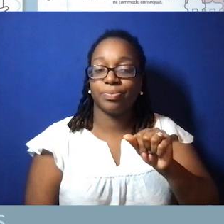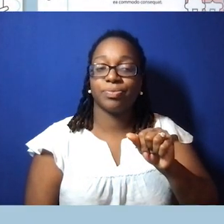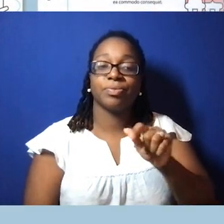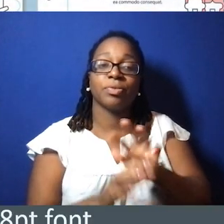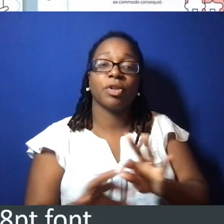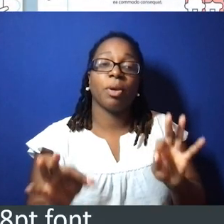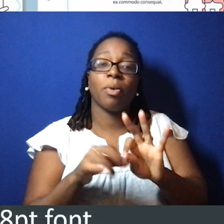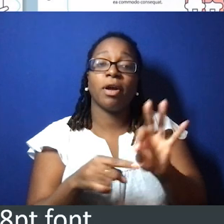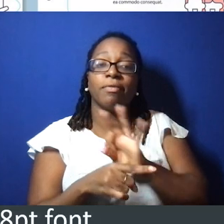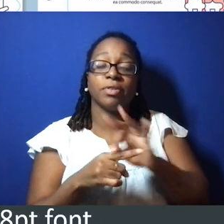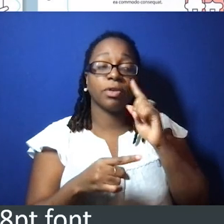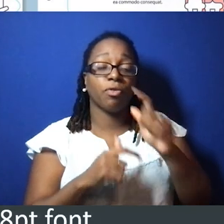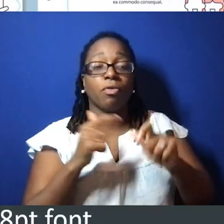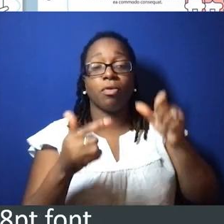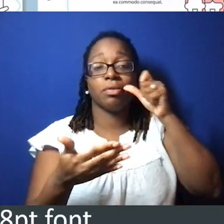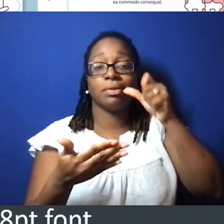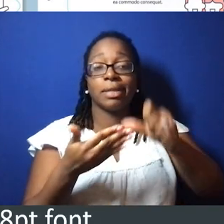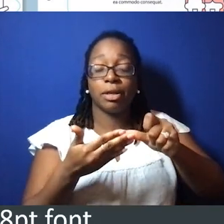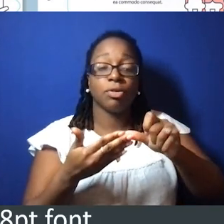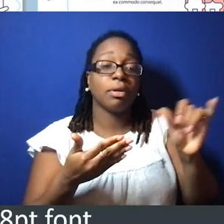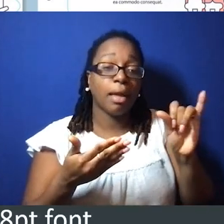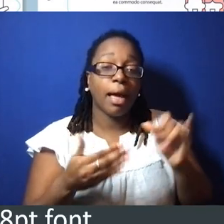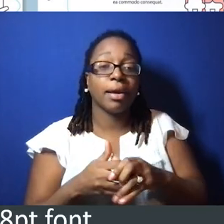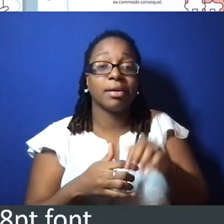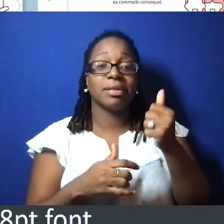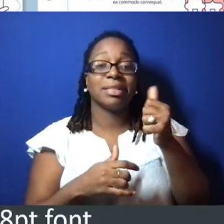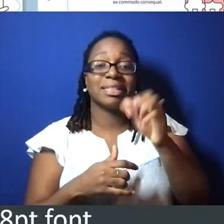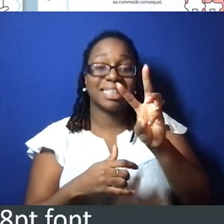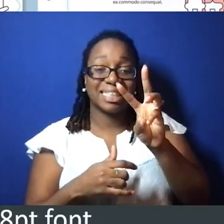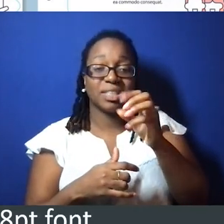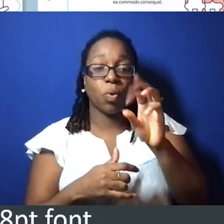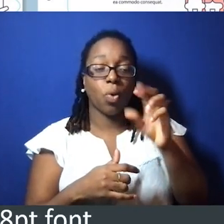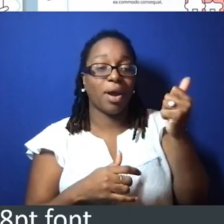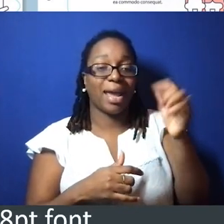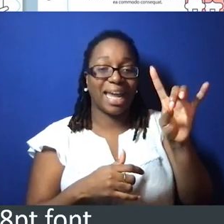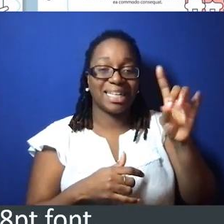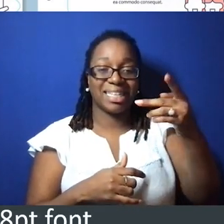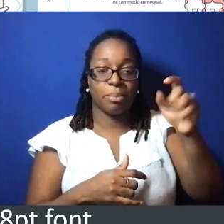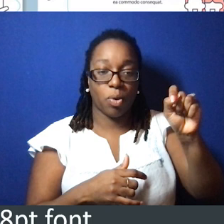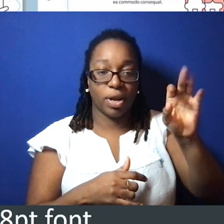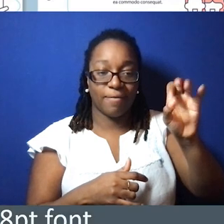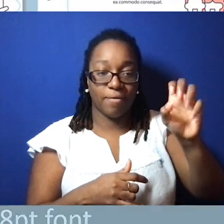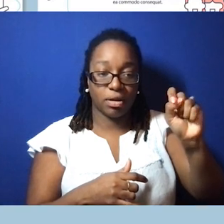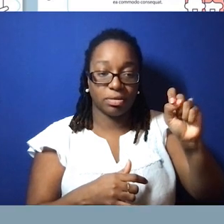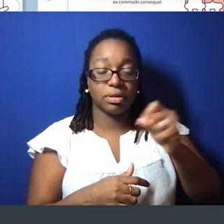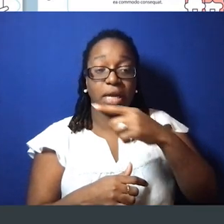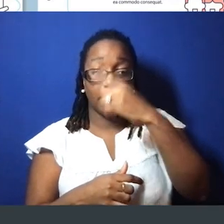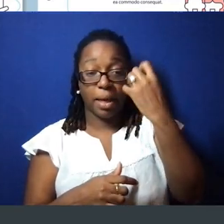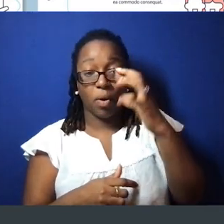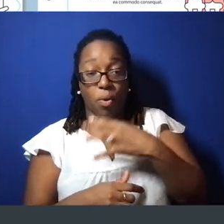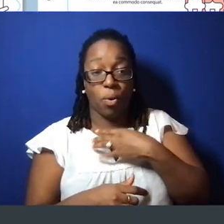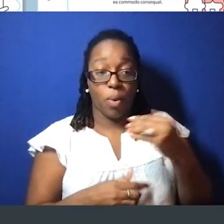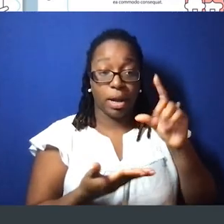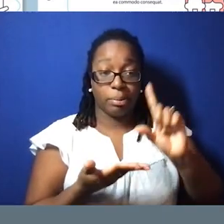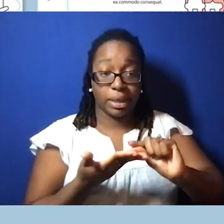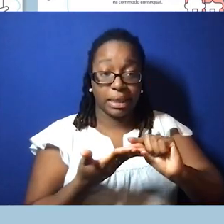disabilities. Key features of large print documents include 16-point or 18-point font, black and